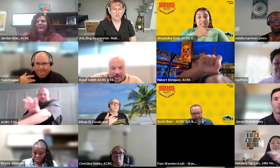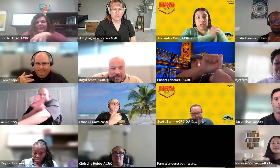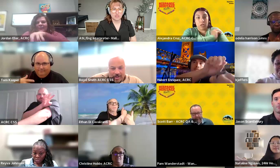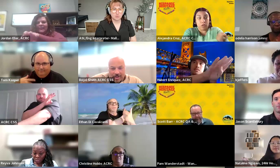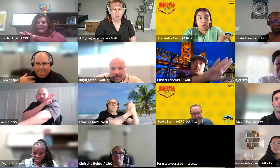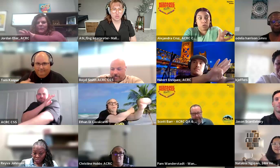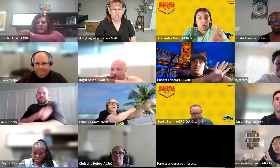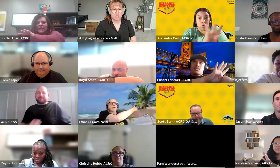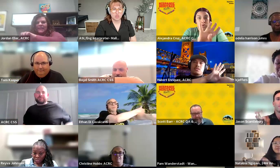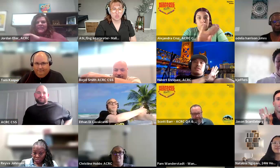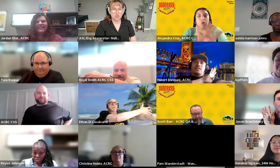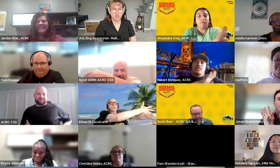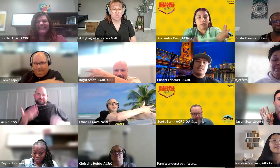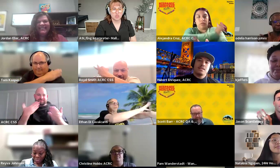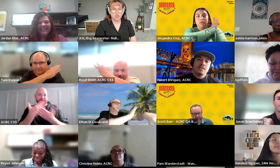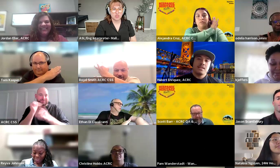and feeling spooky.